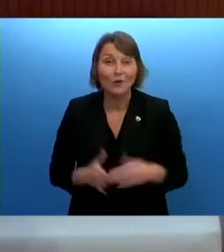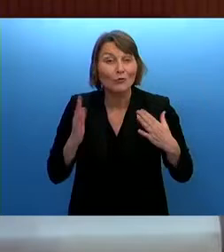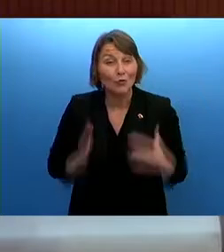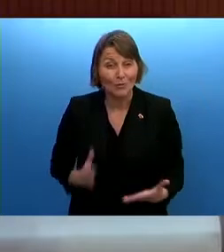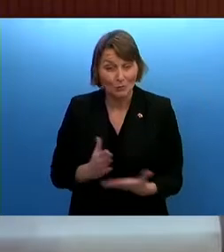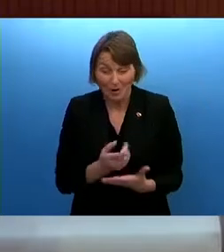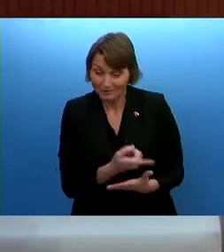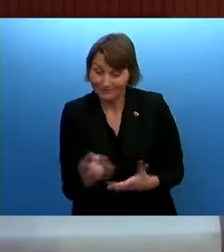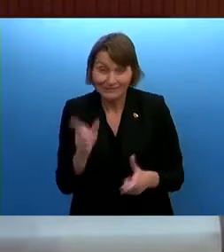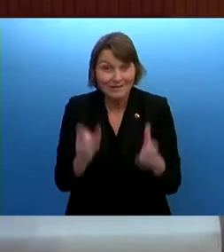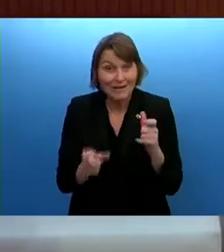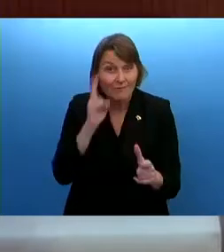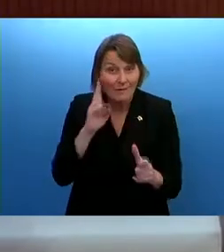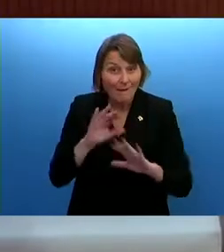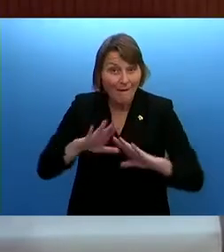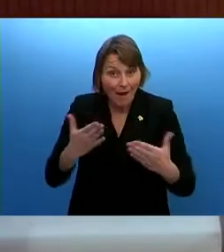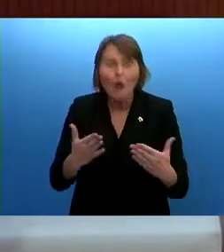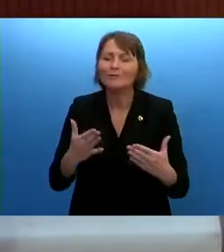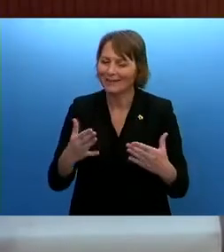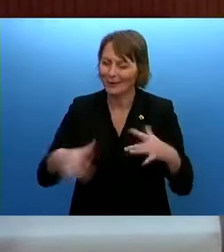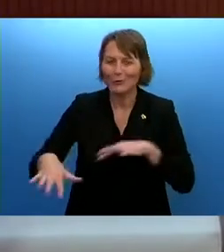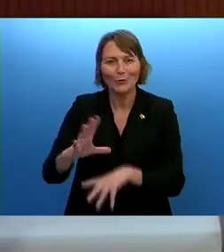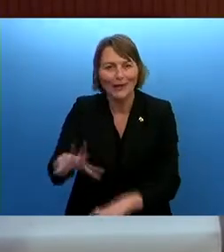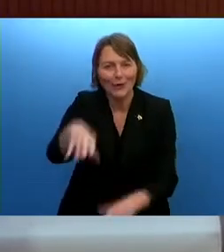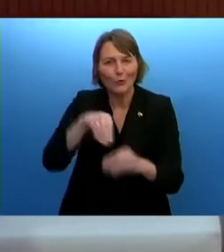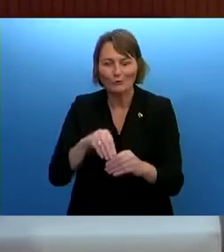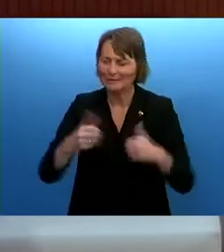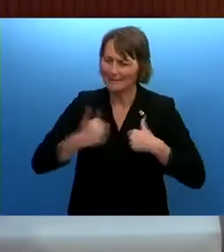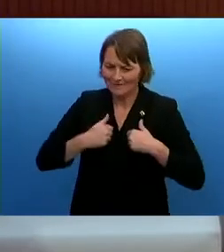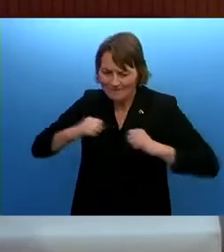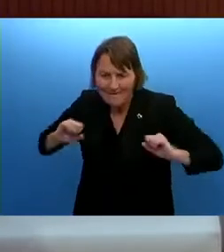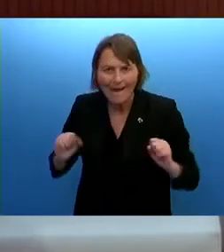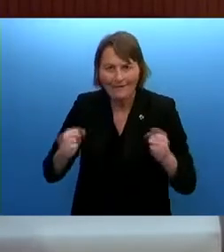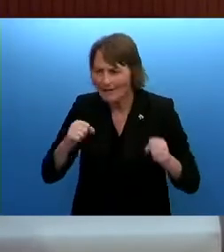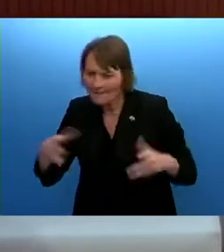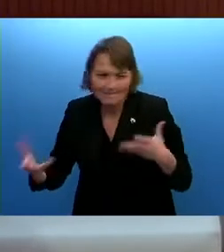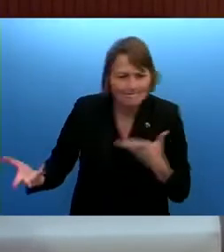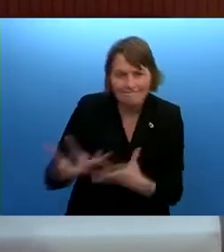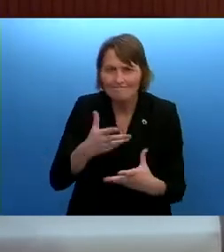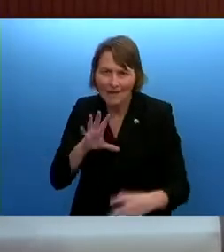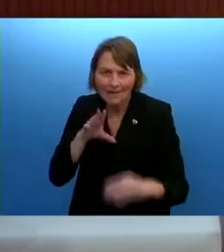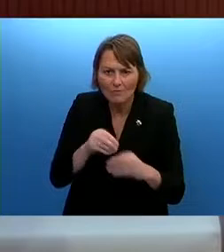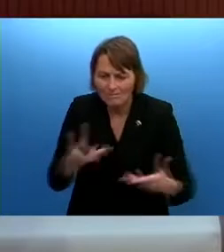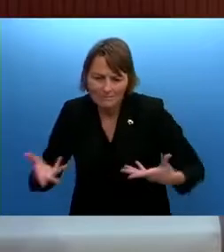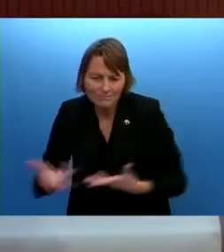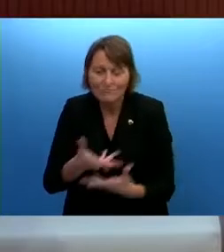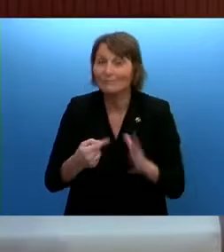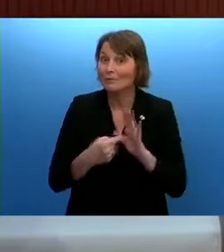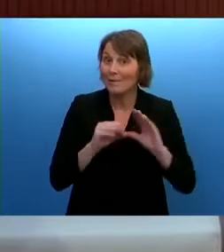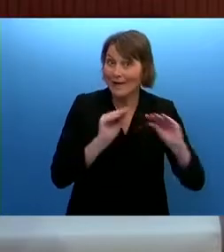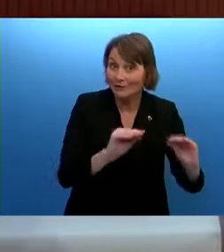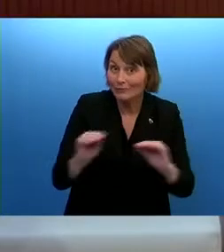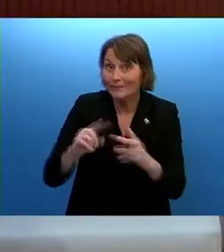via community inclusion, when they can be active members of their communities through relevant participation in education,